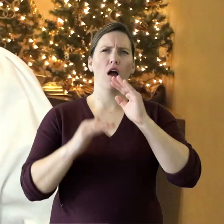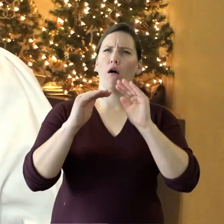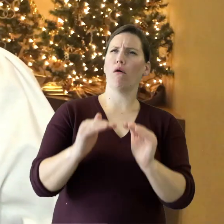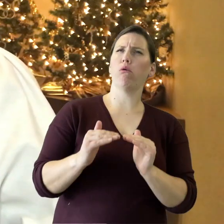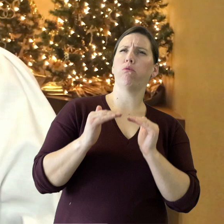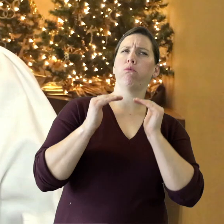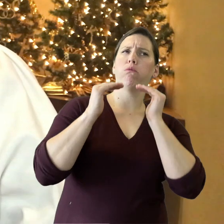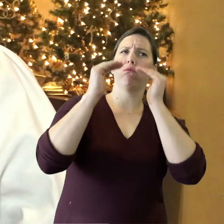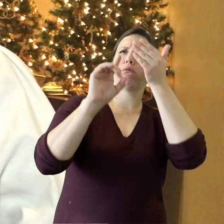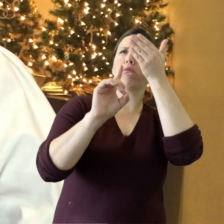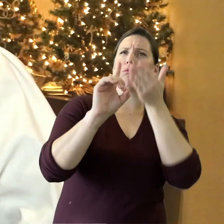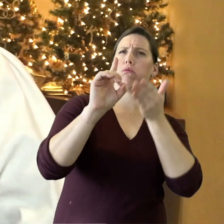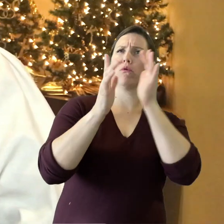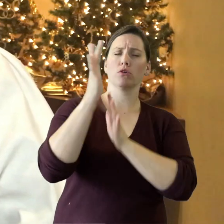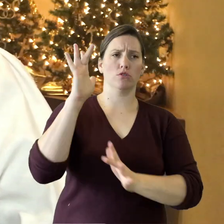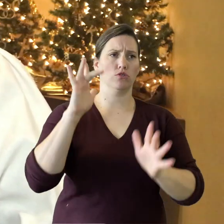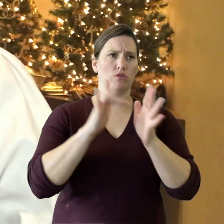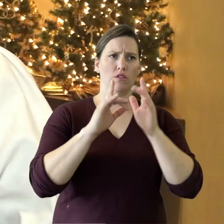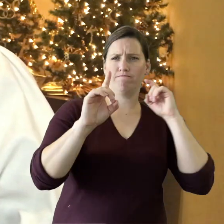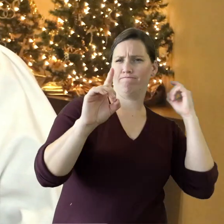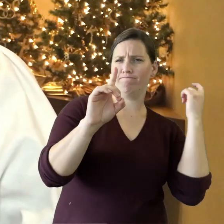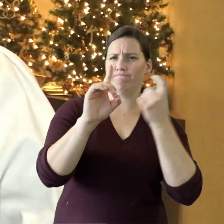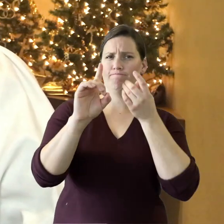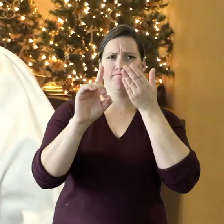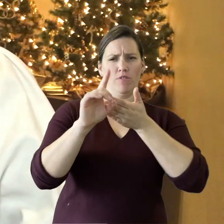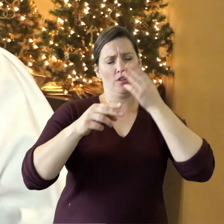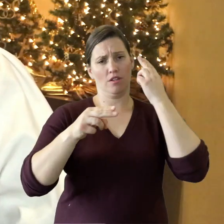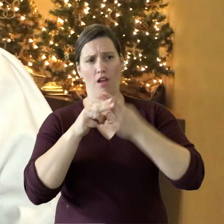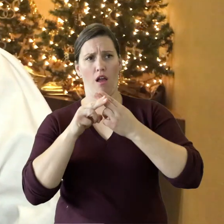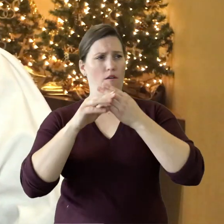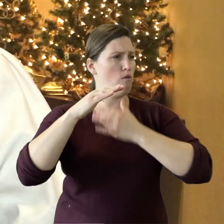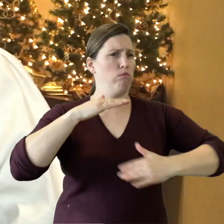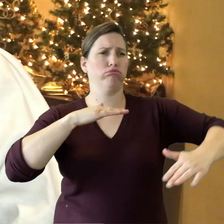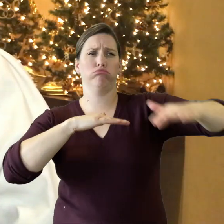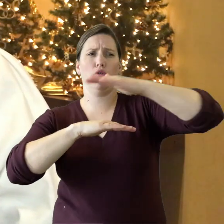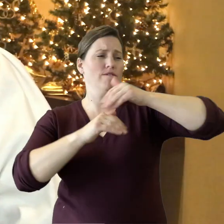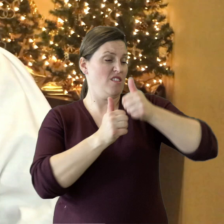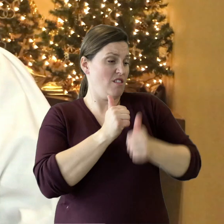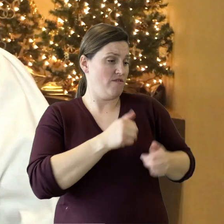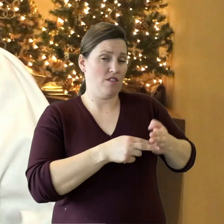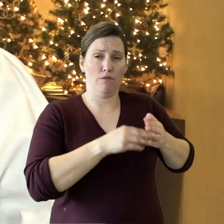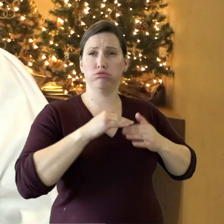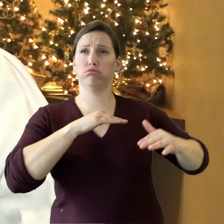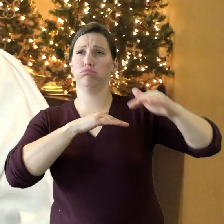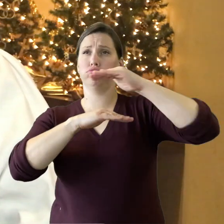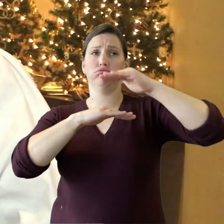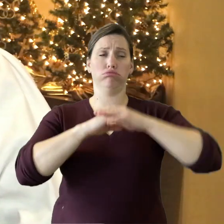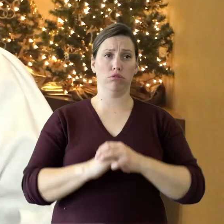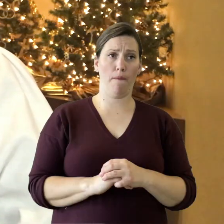God has highly exalted Jesus and bestowed on him the name that is above every